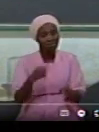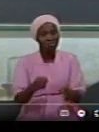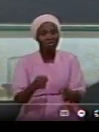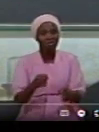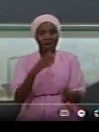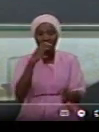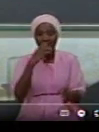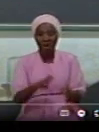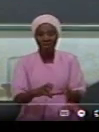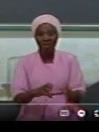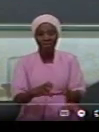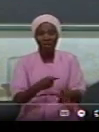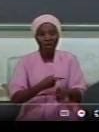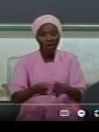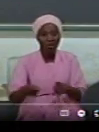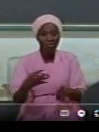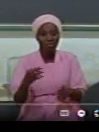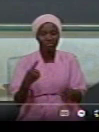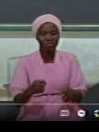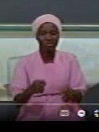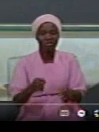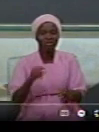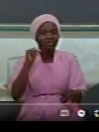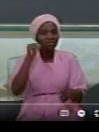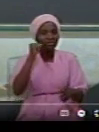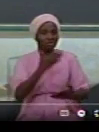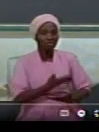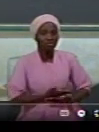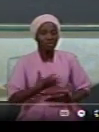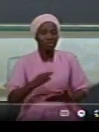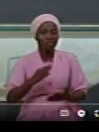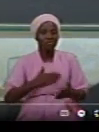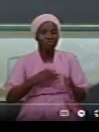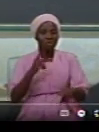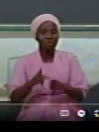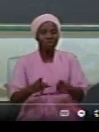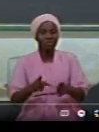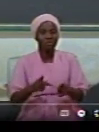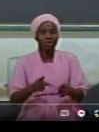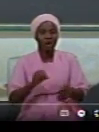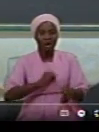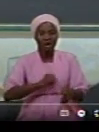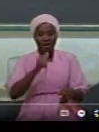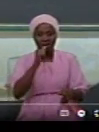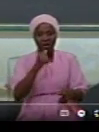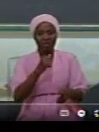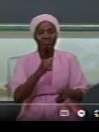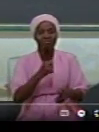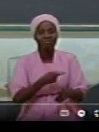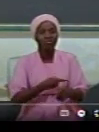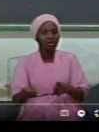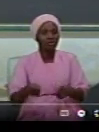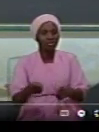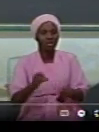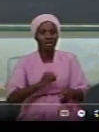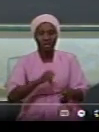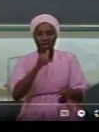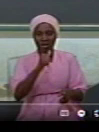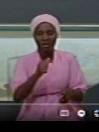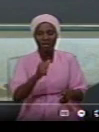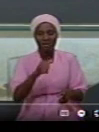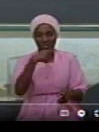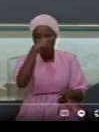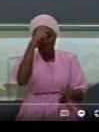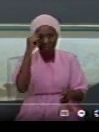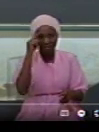I hurt. I am black. Astonishment has taken hold of me. Is there no balm in